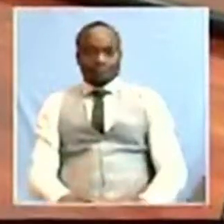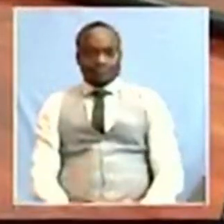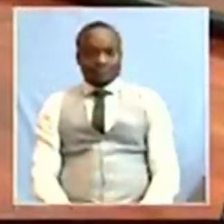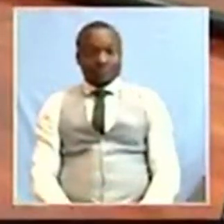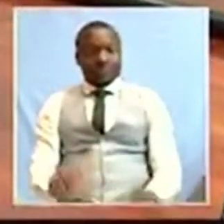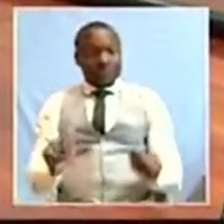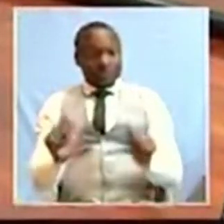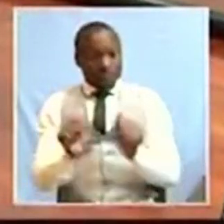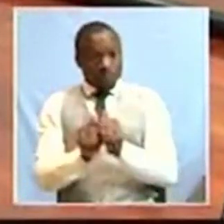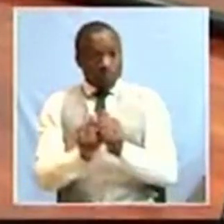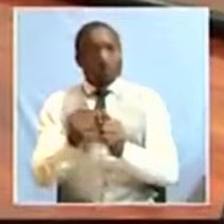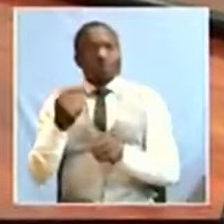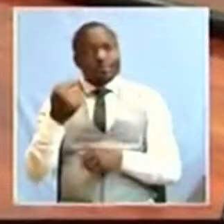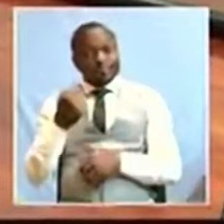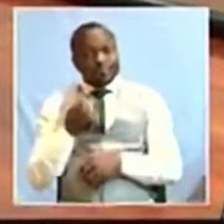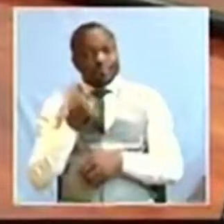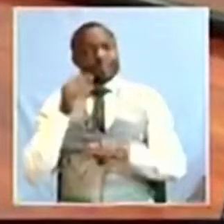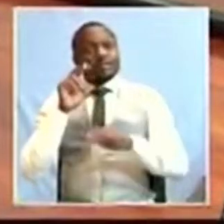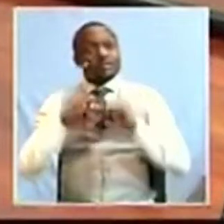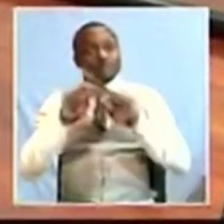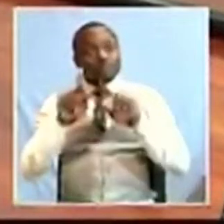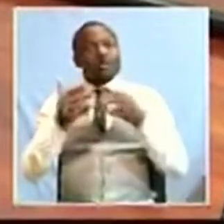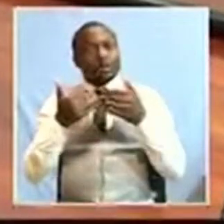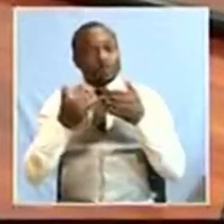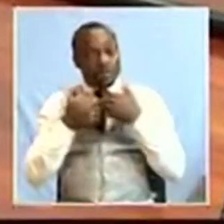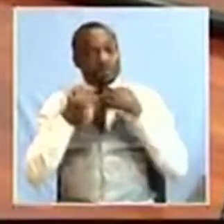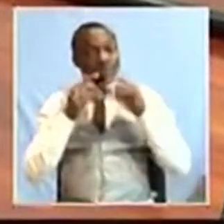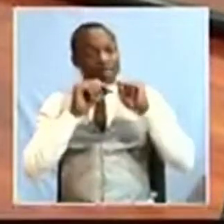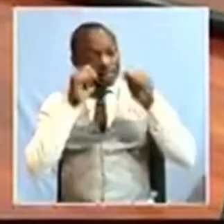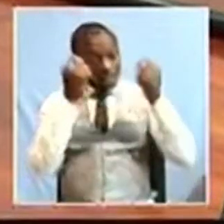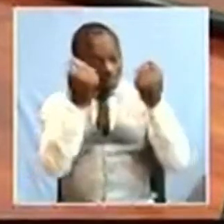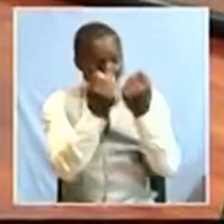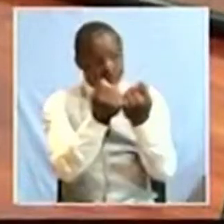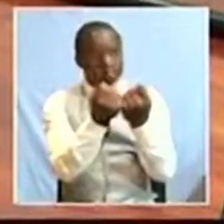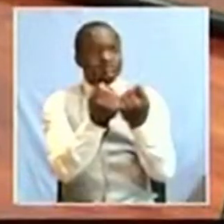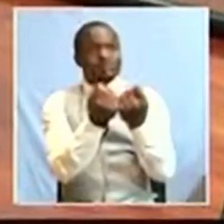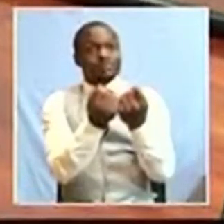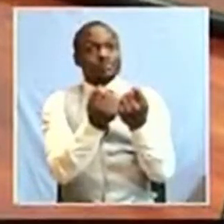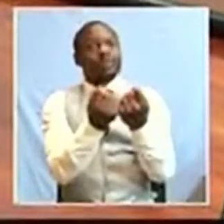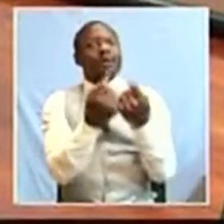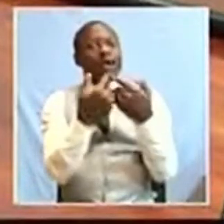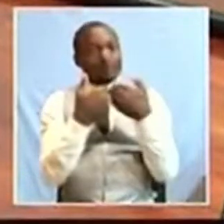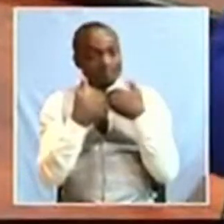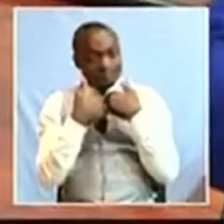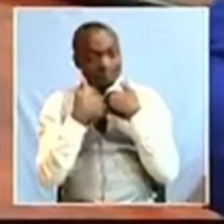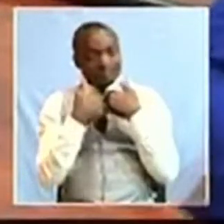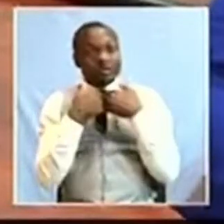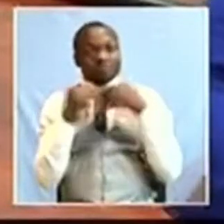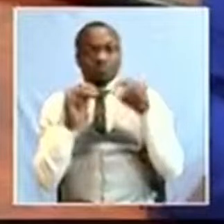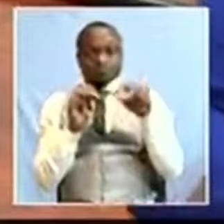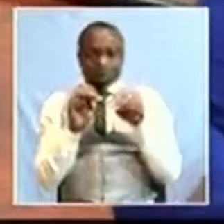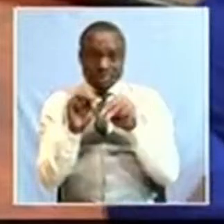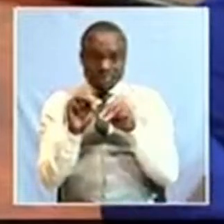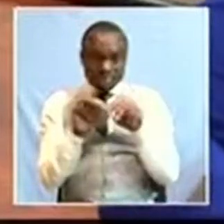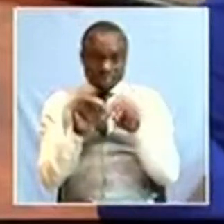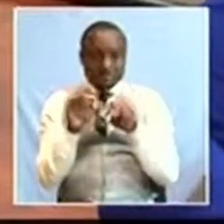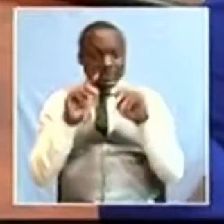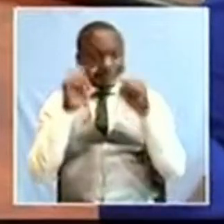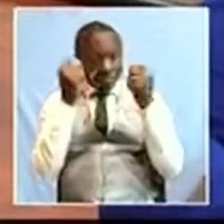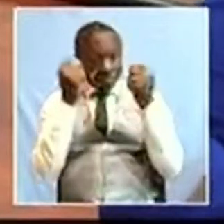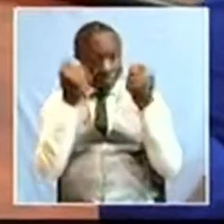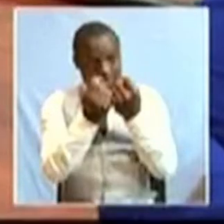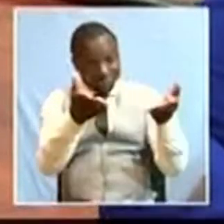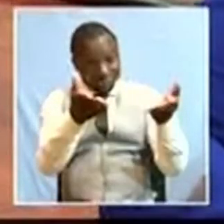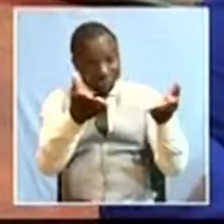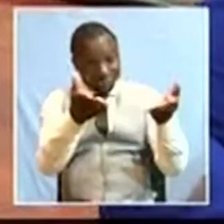And with me, Chair, I have a team that I have for management,